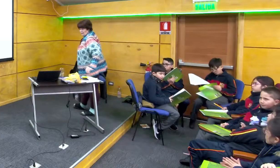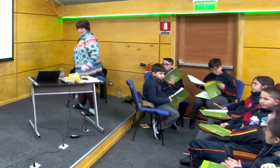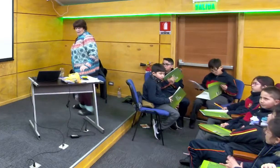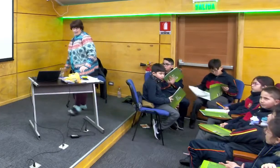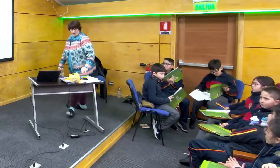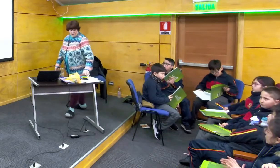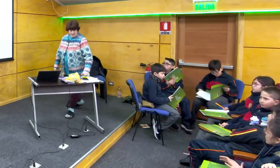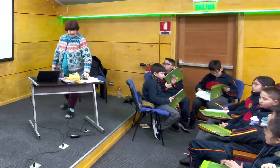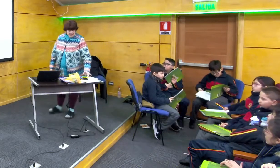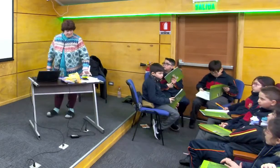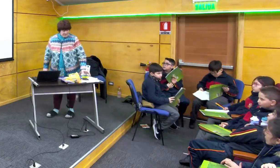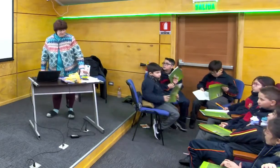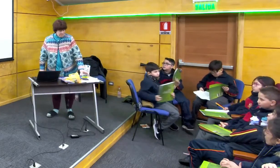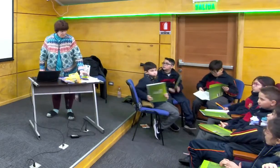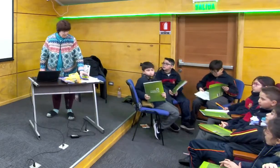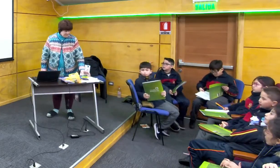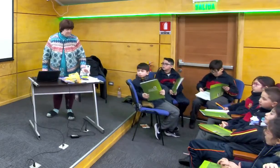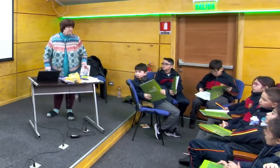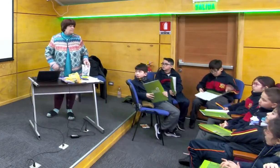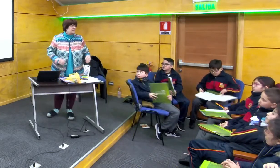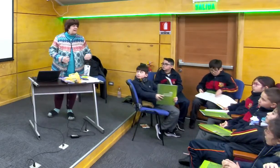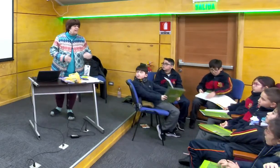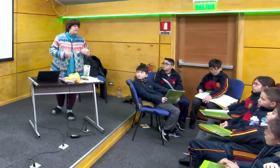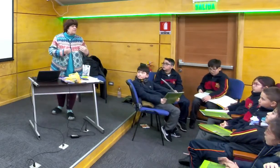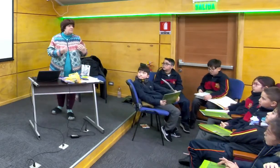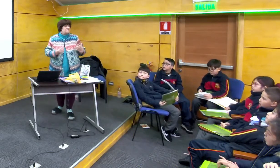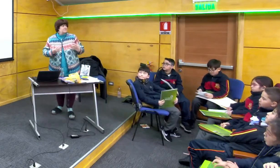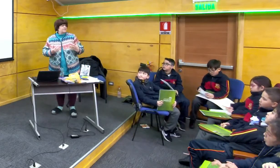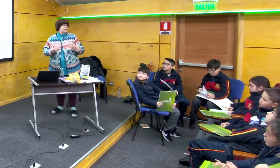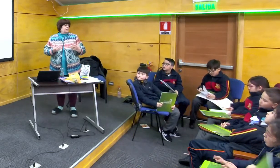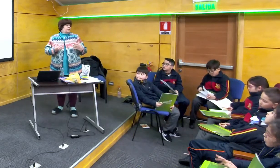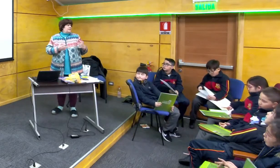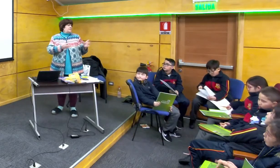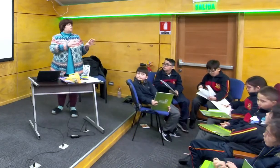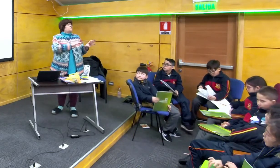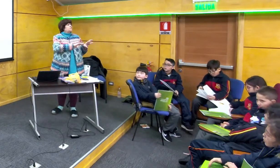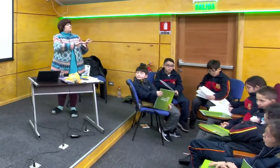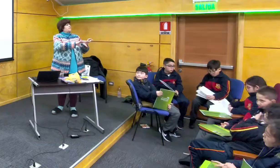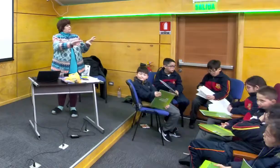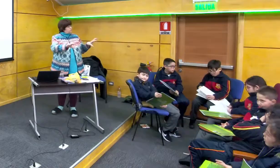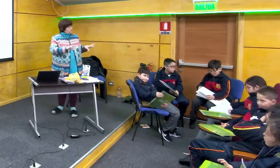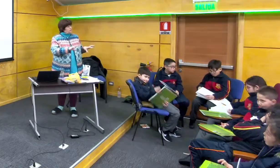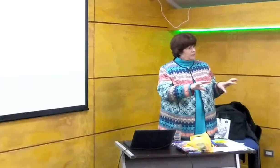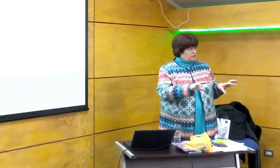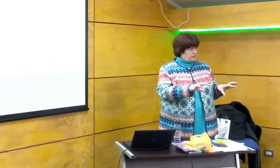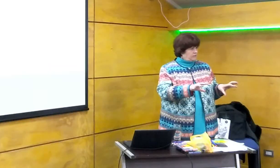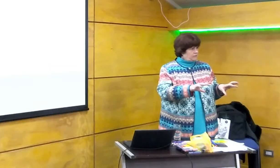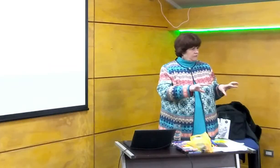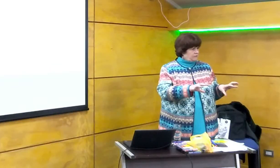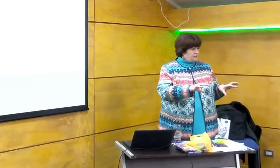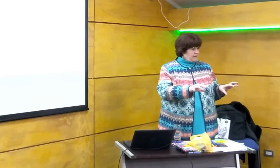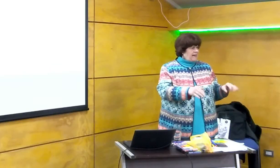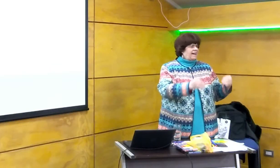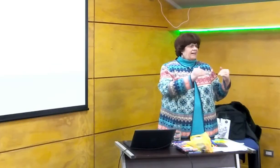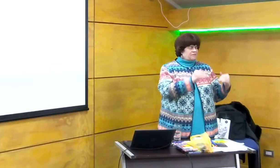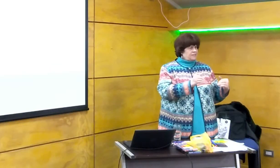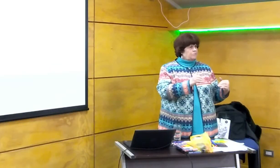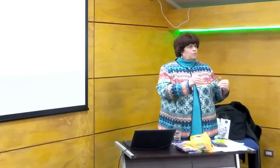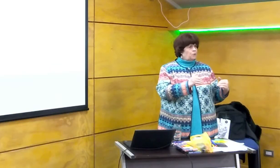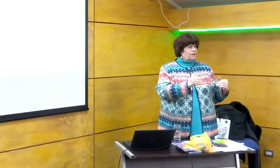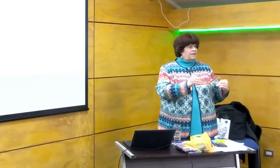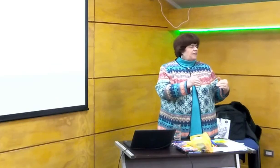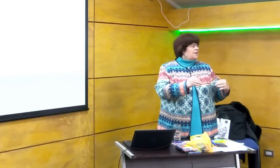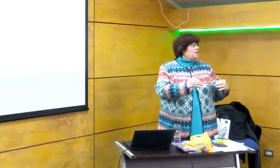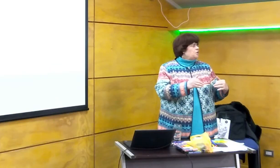So, the point is that this is just the introduction, and at